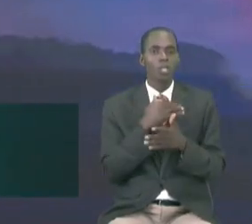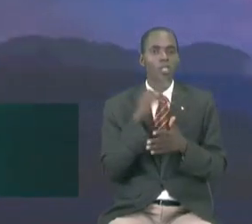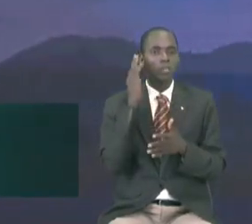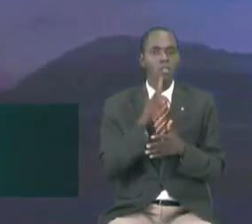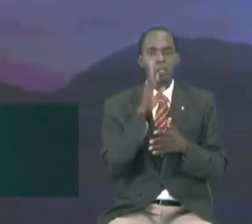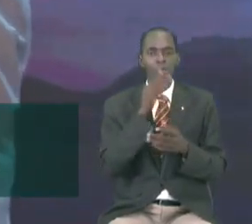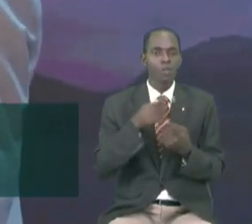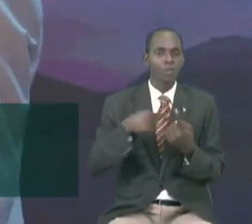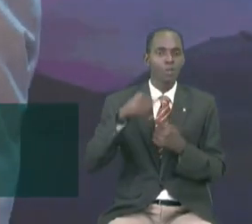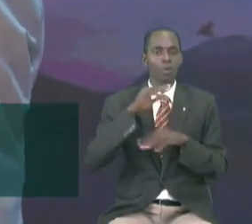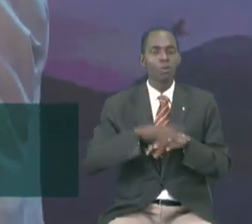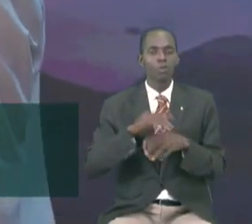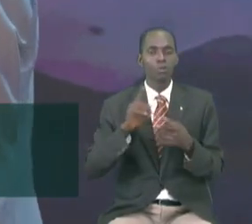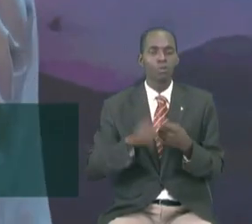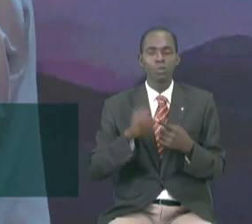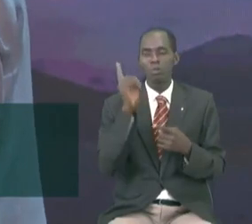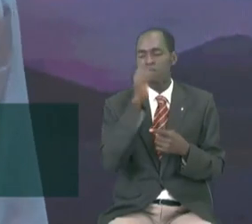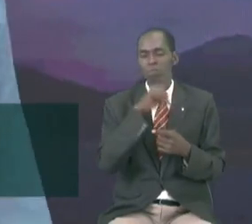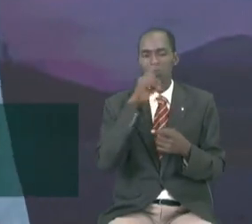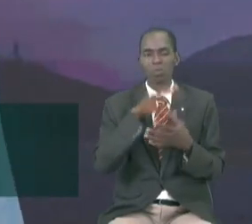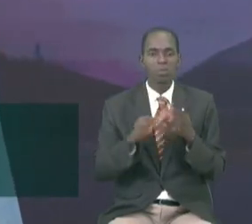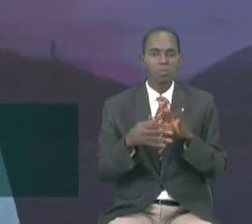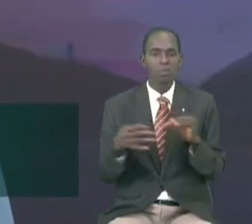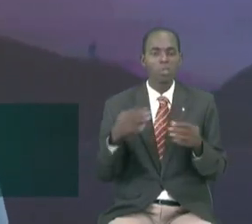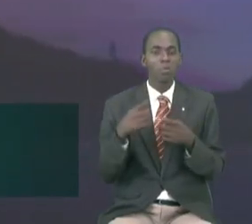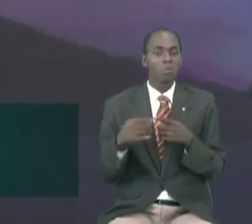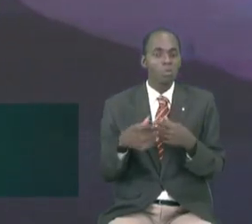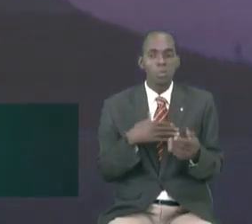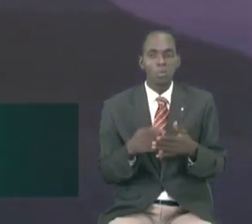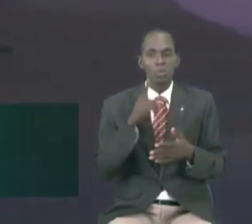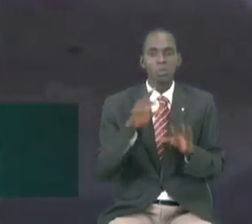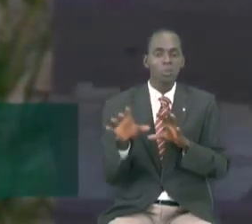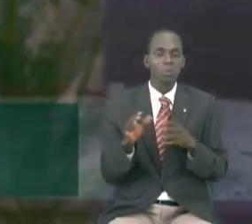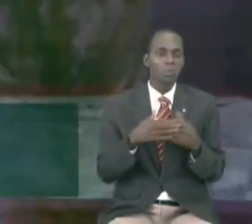look at verse 5. It says, but watch thou in all things,